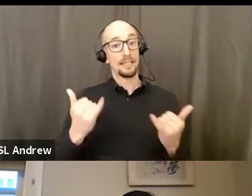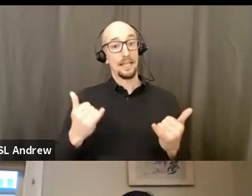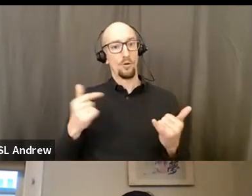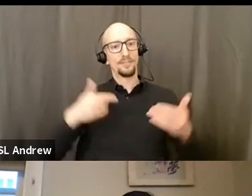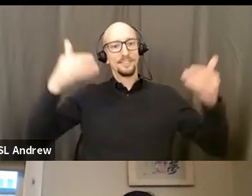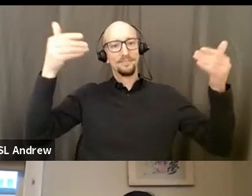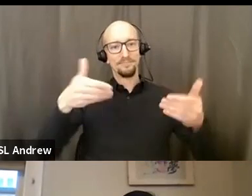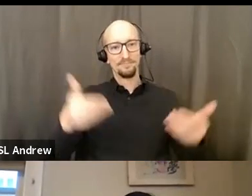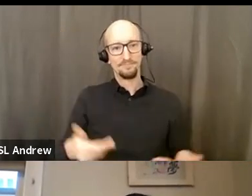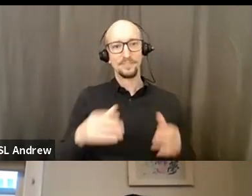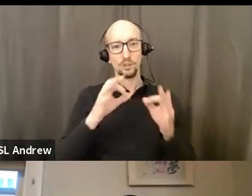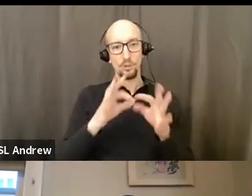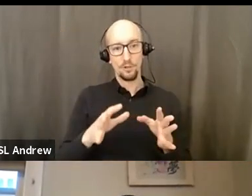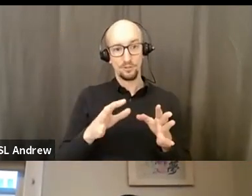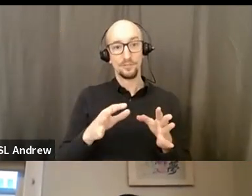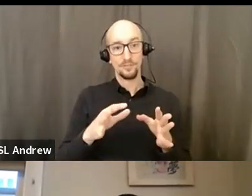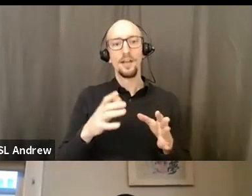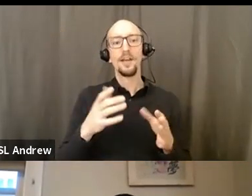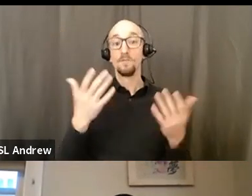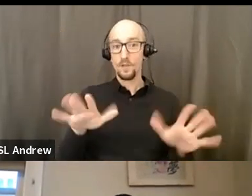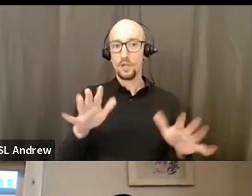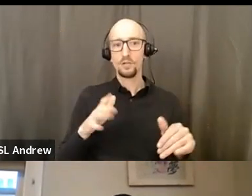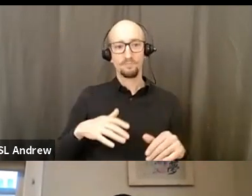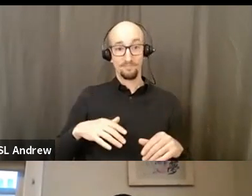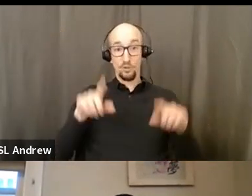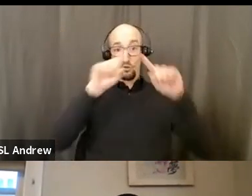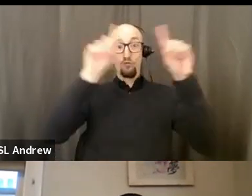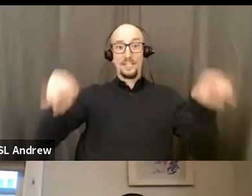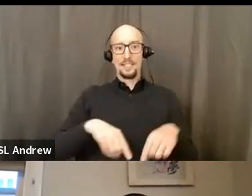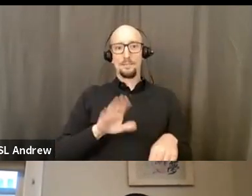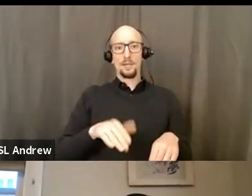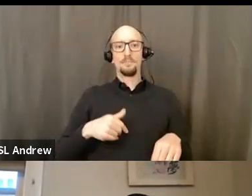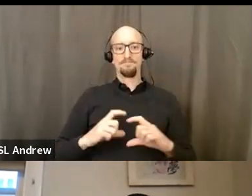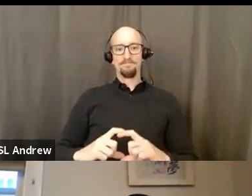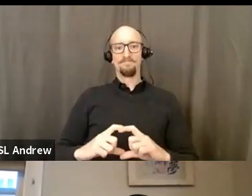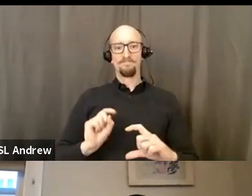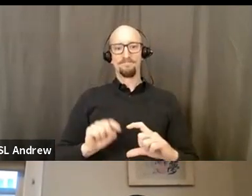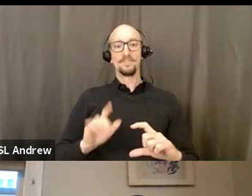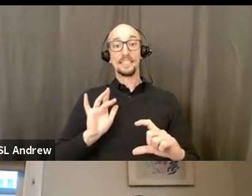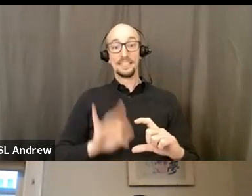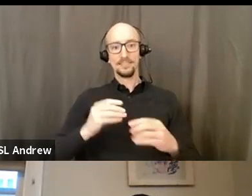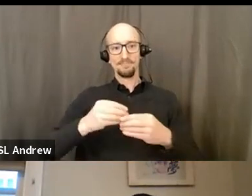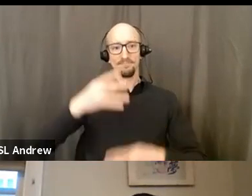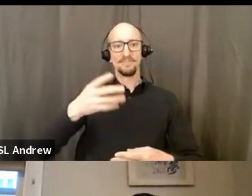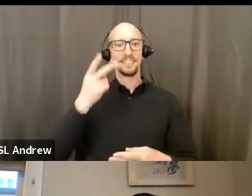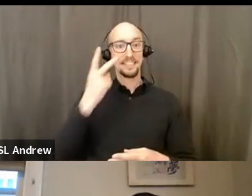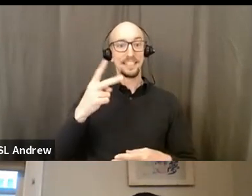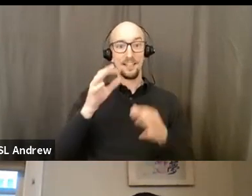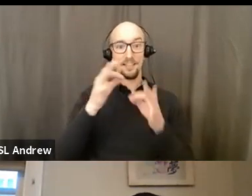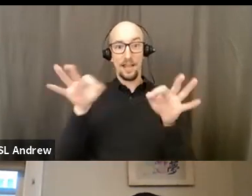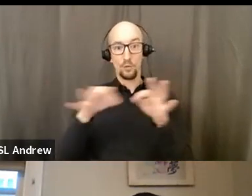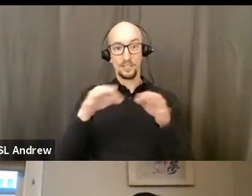will activate the interpretation icon at the bottom of your screen. Click the icon to select your